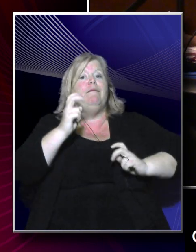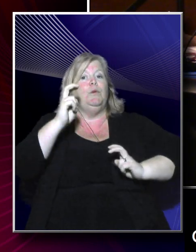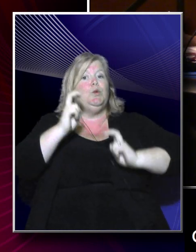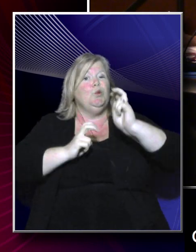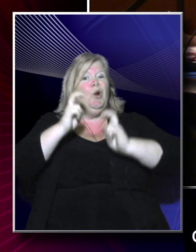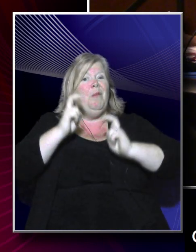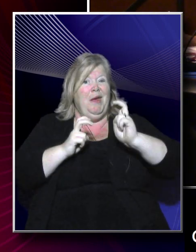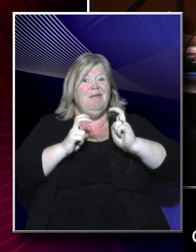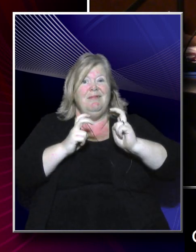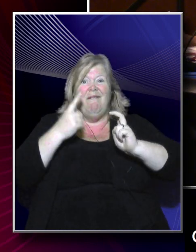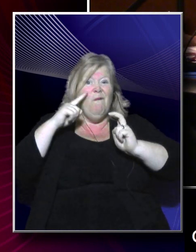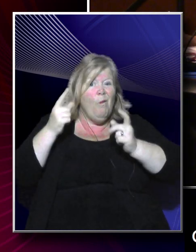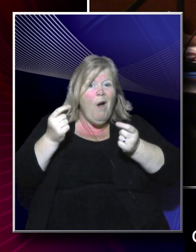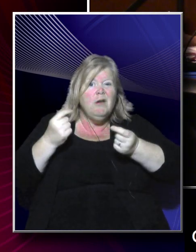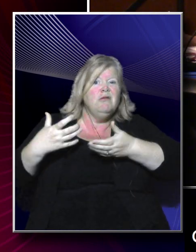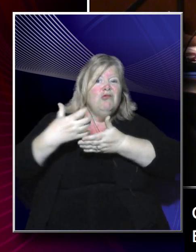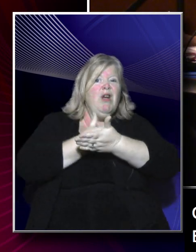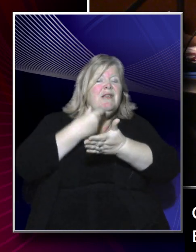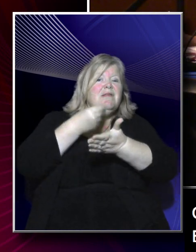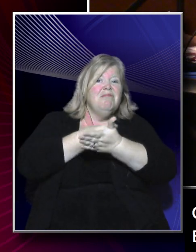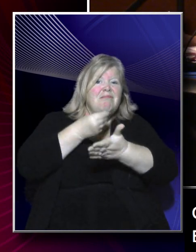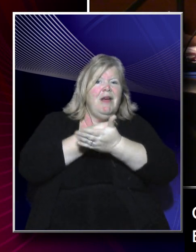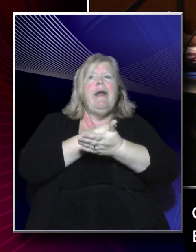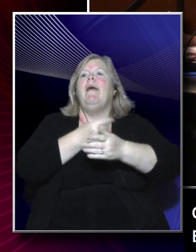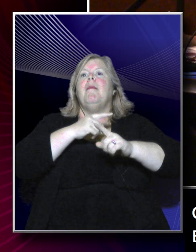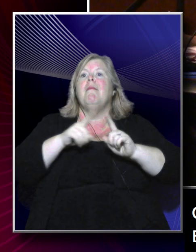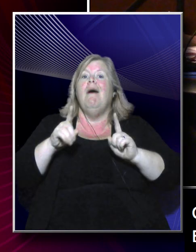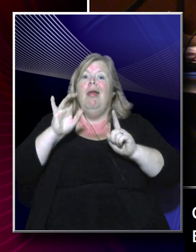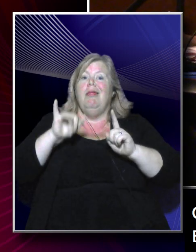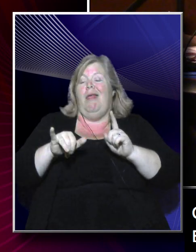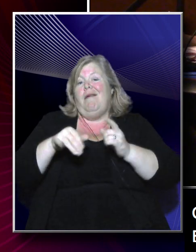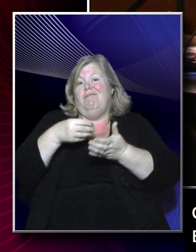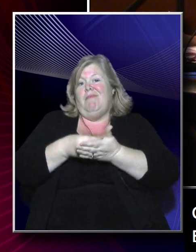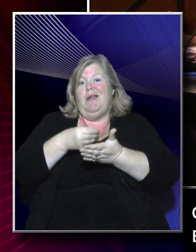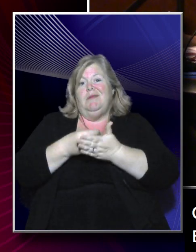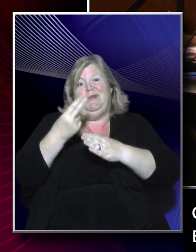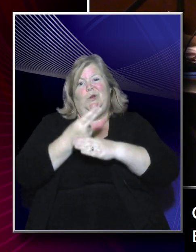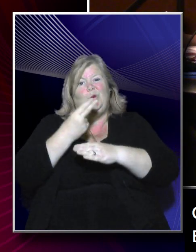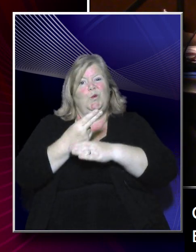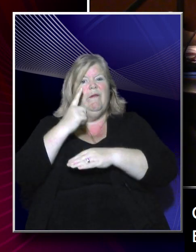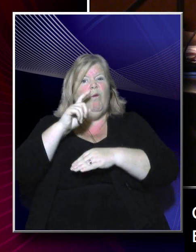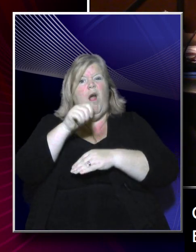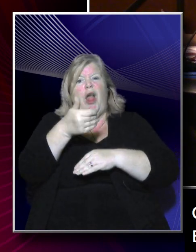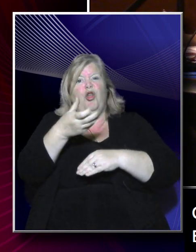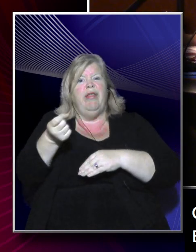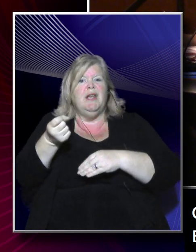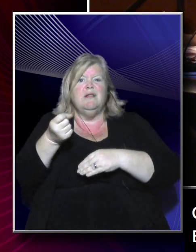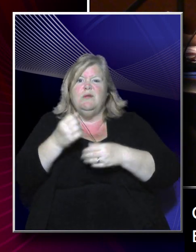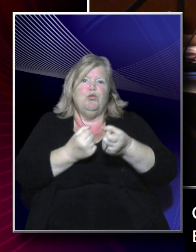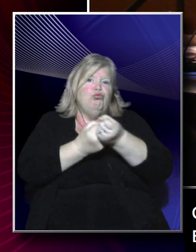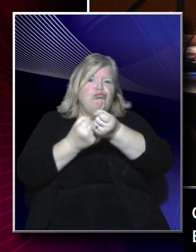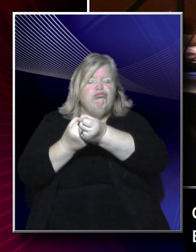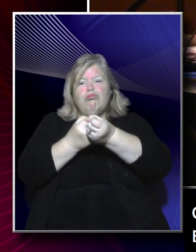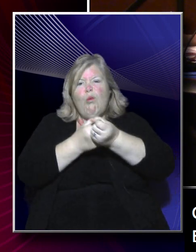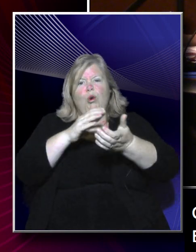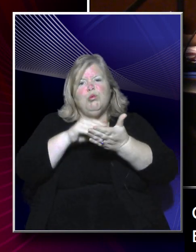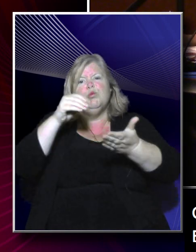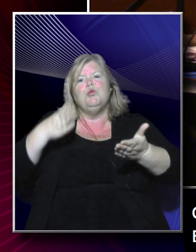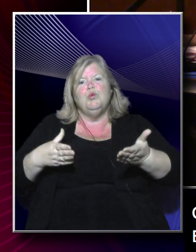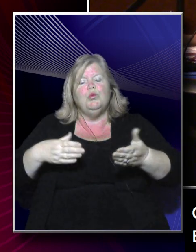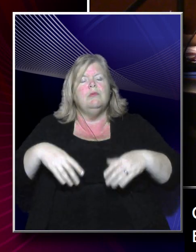raise funds, but that, now it's being used for other things to help out the students. Okay.